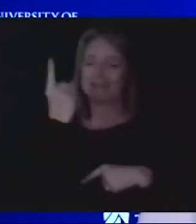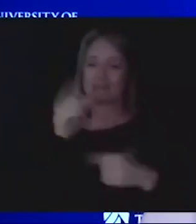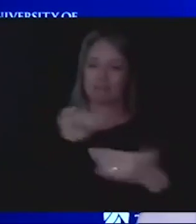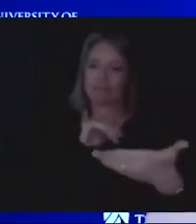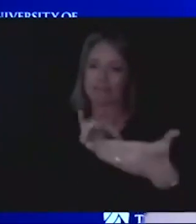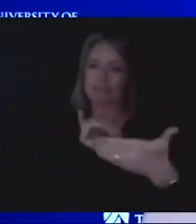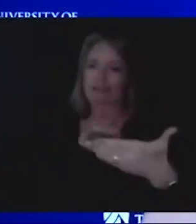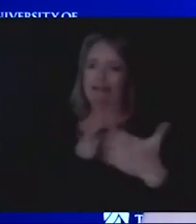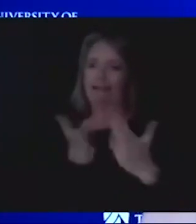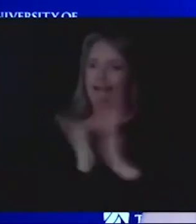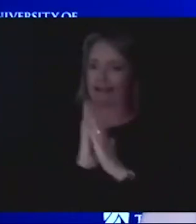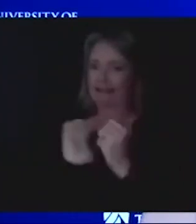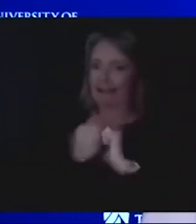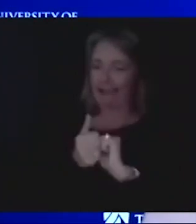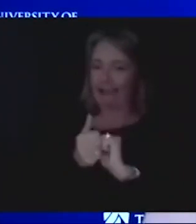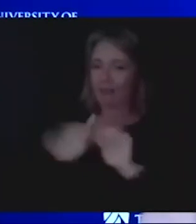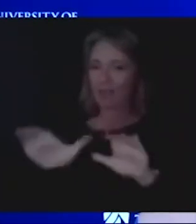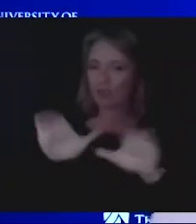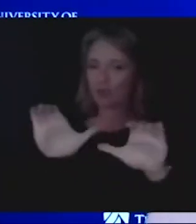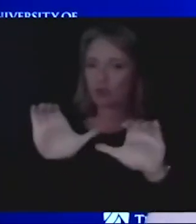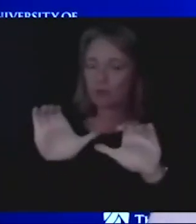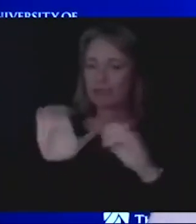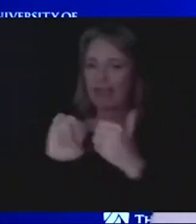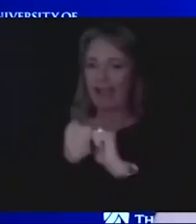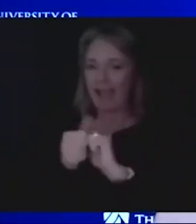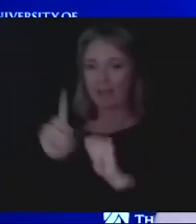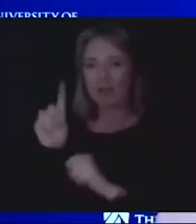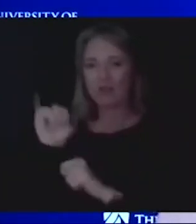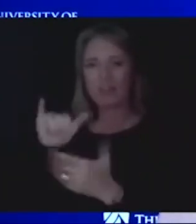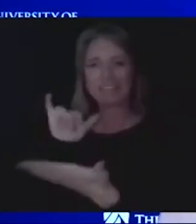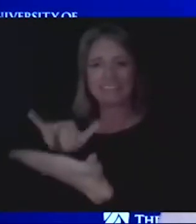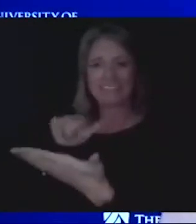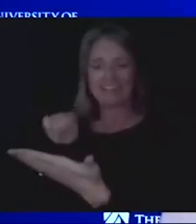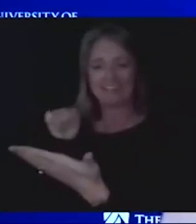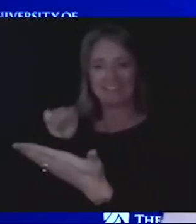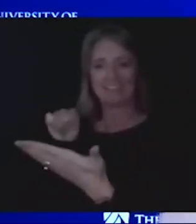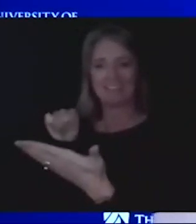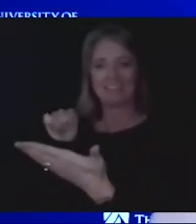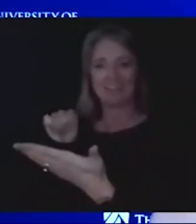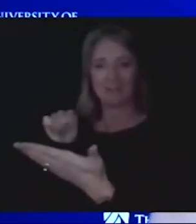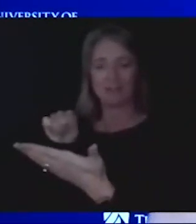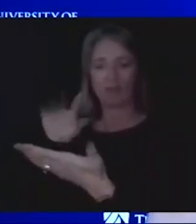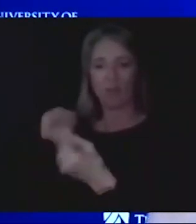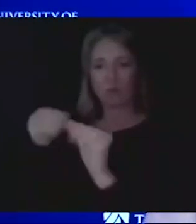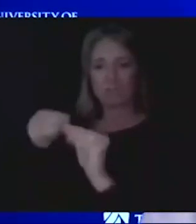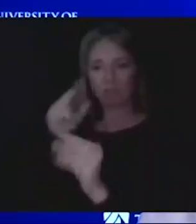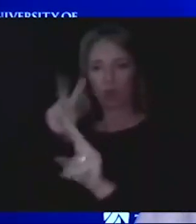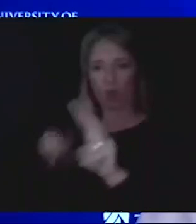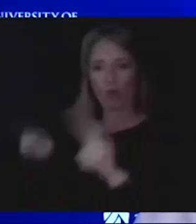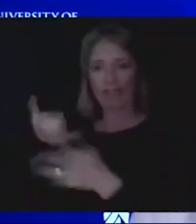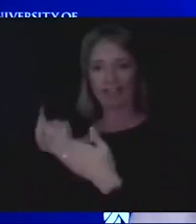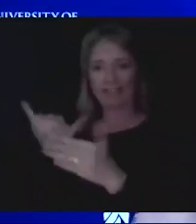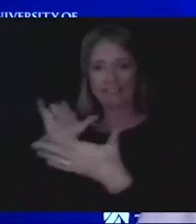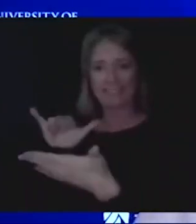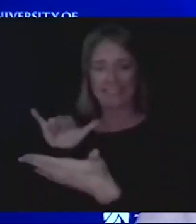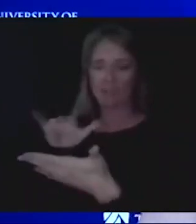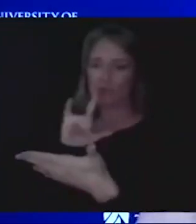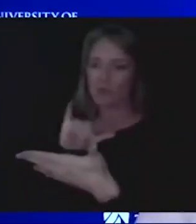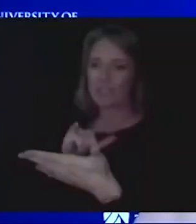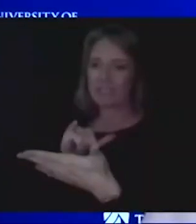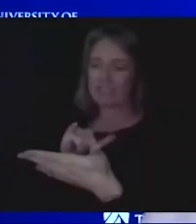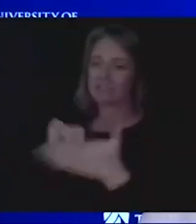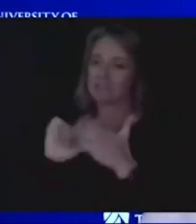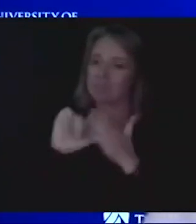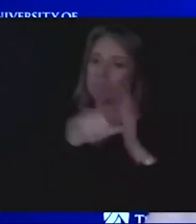it performed? What are the caveats of that study? And what are the contexts of those numbers that we're looking at that? So again, to reiterate, the majority